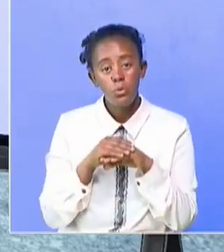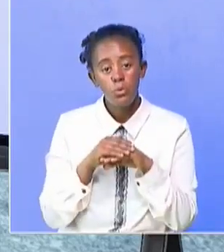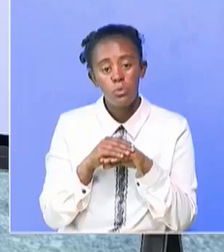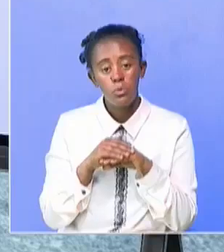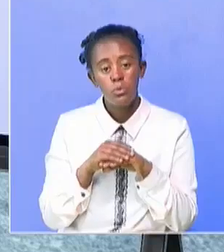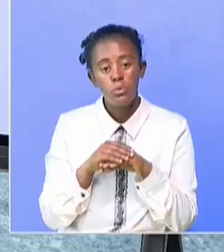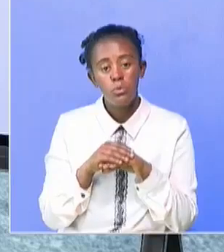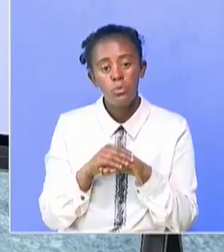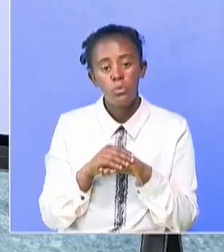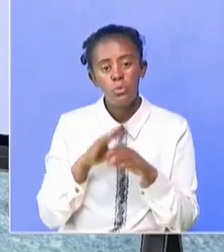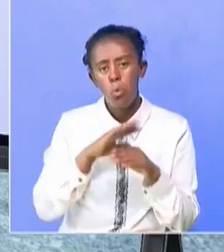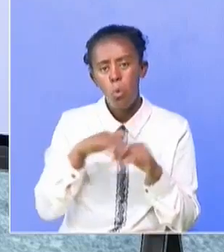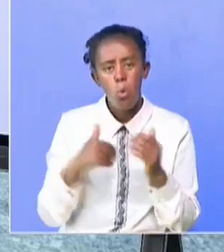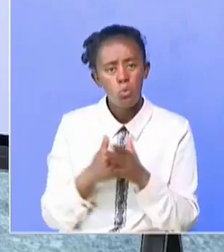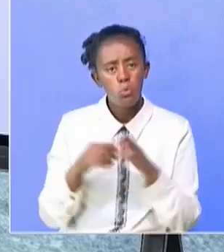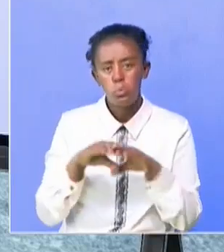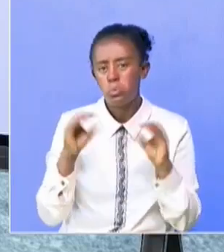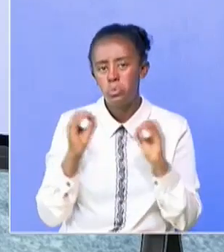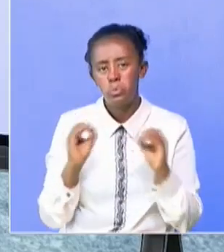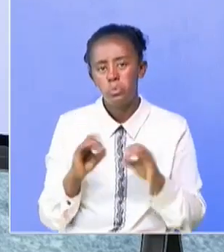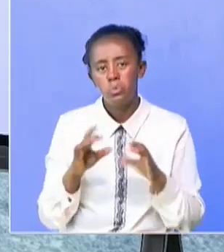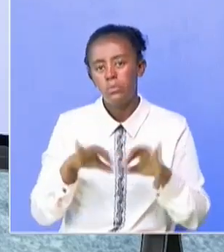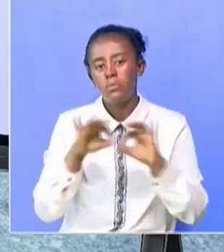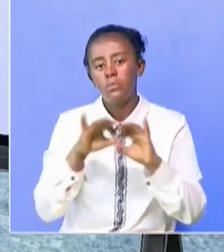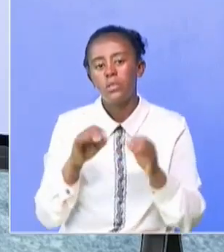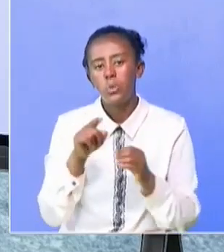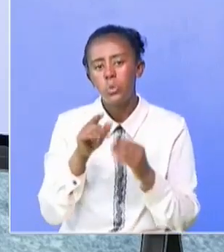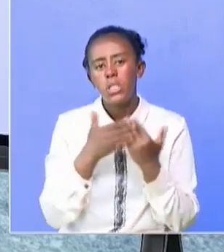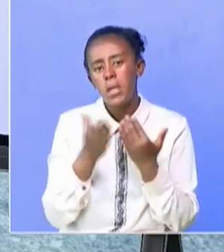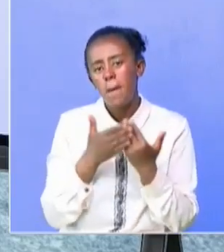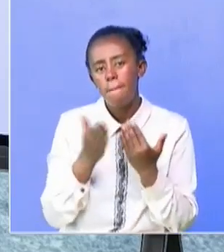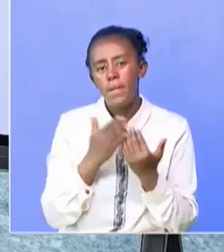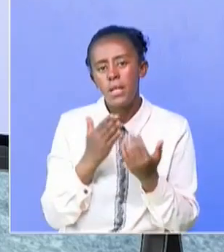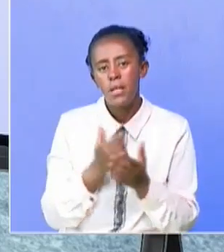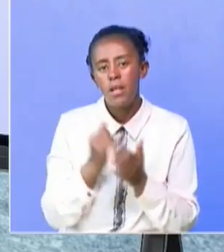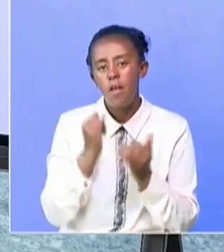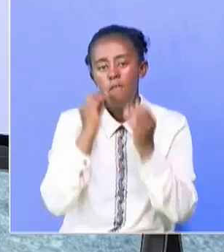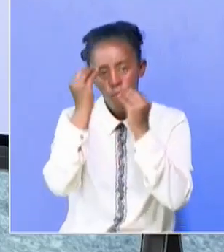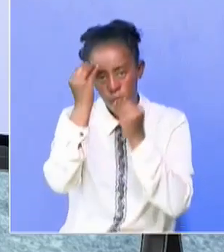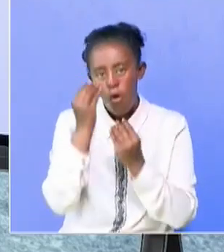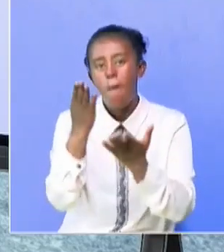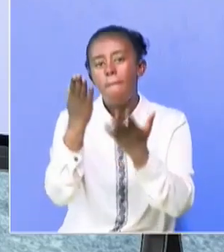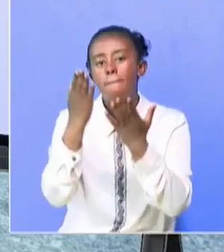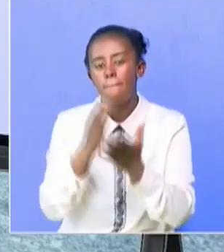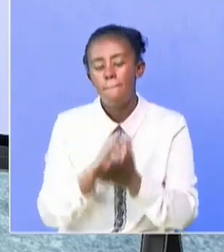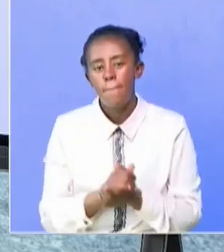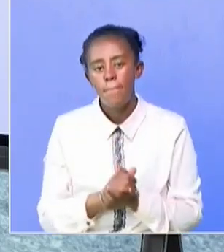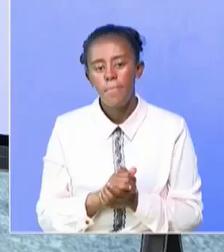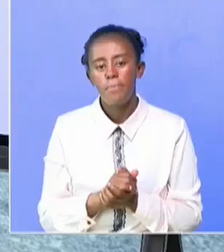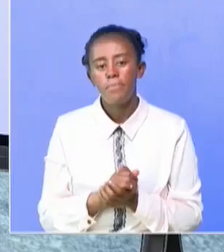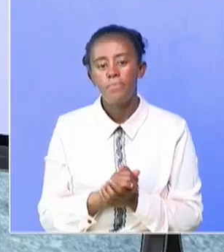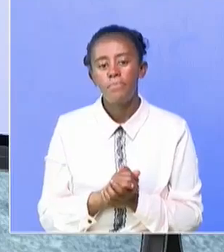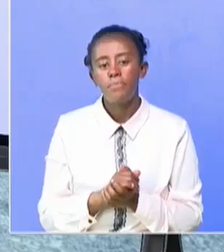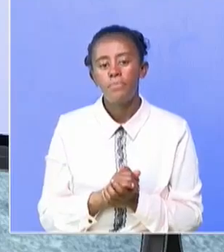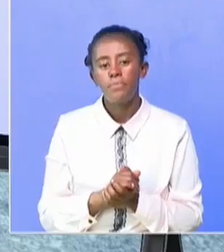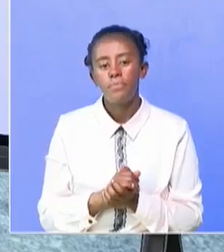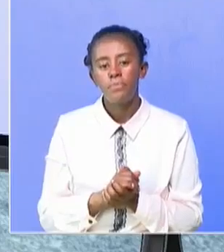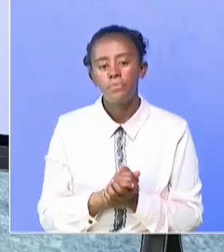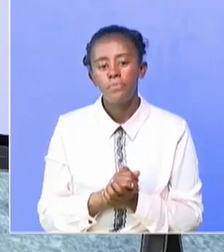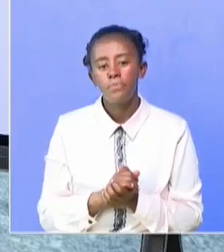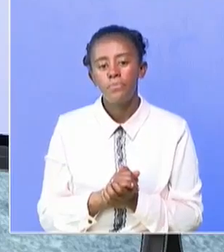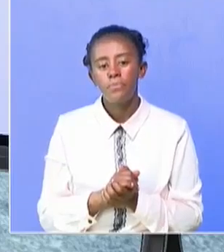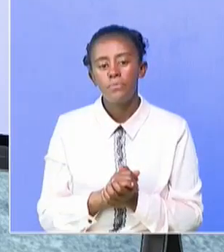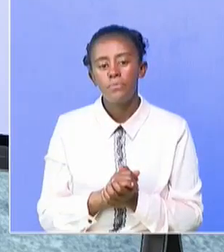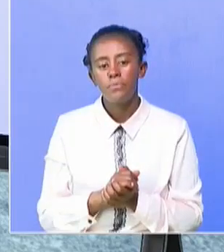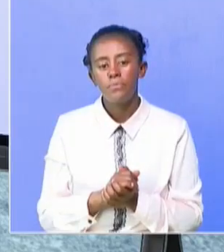necessarily to write the word introduction. You simply, what? Inform. So, he